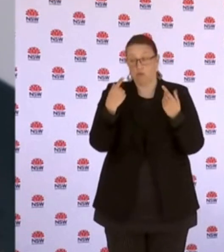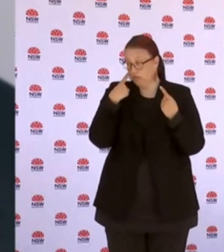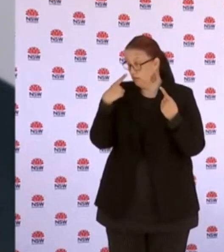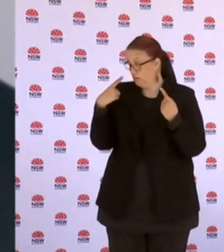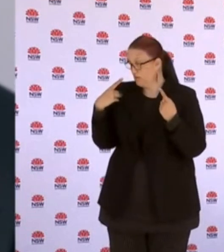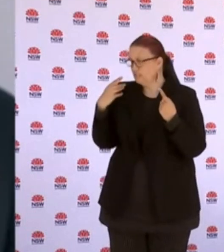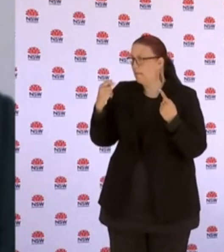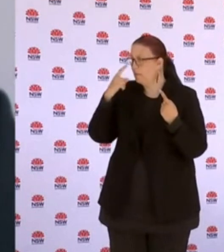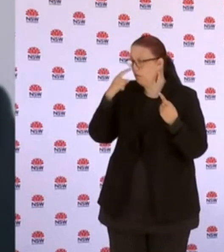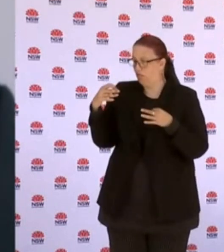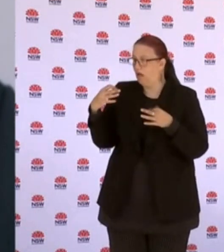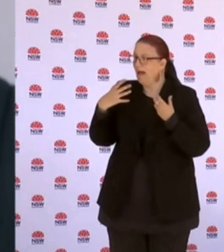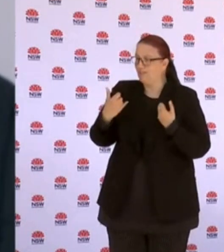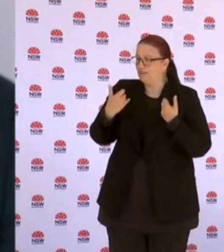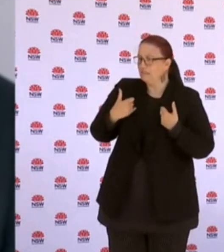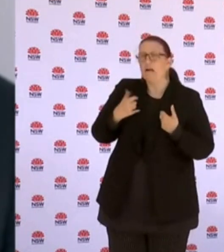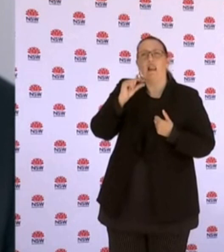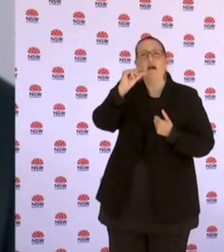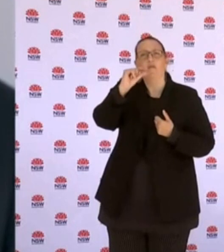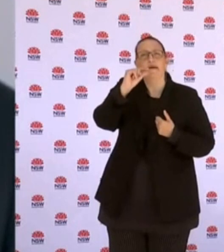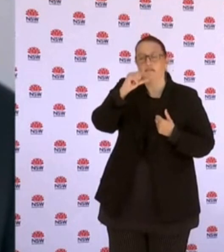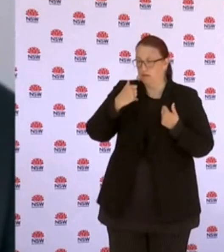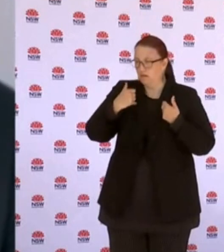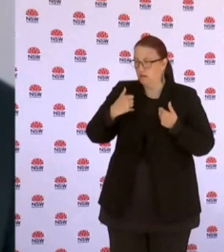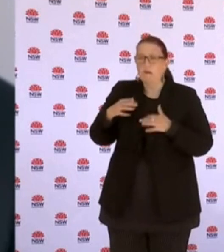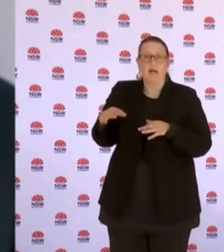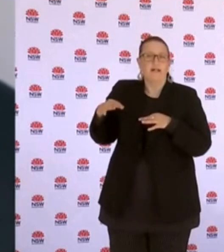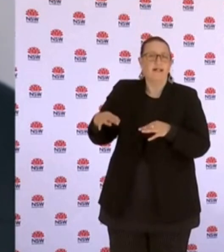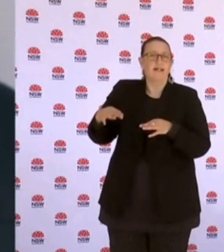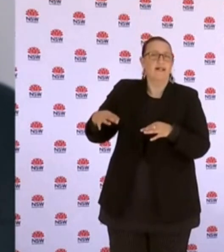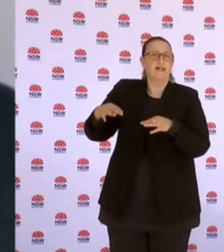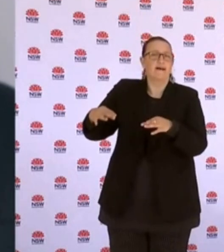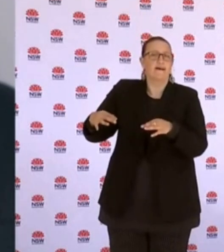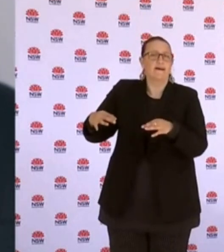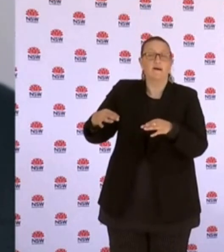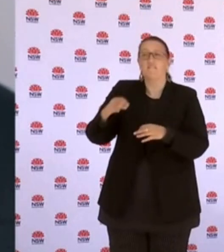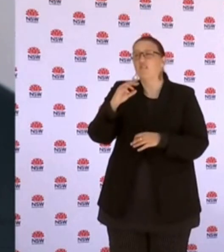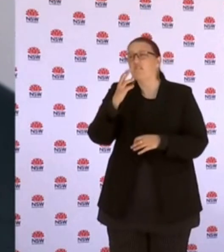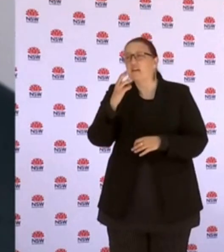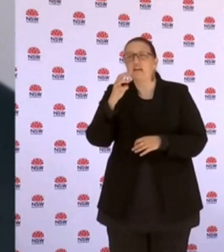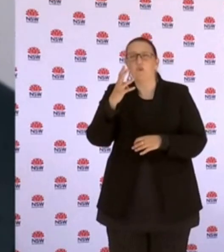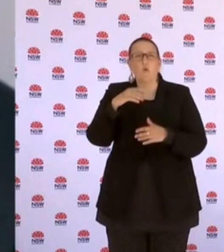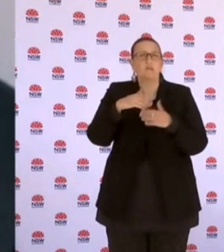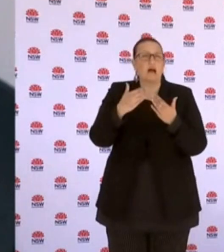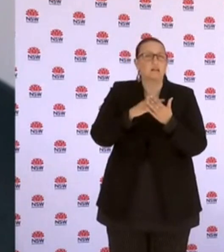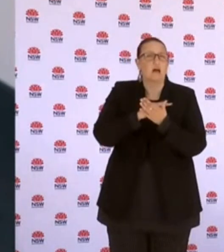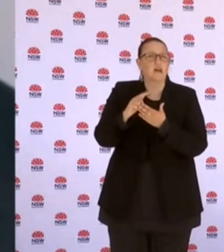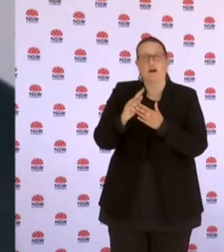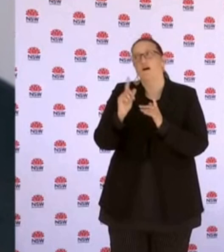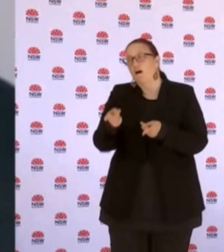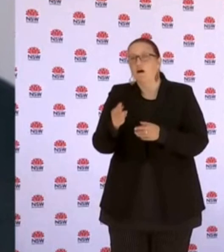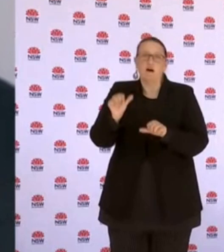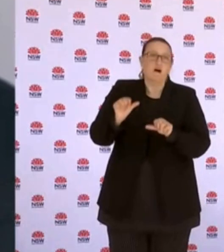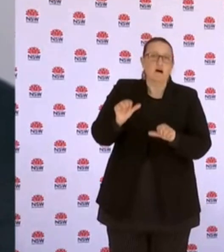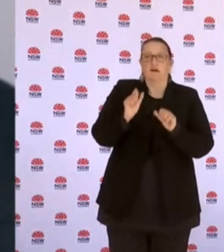individuals had been having symptoms for a number of days, and what we need to do is make sure that does not happen, because that's